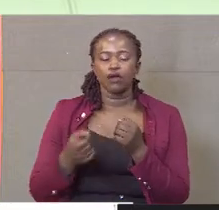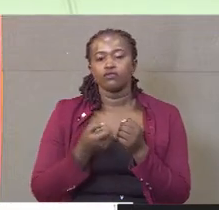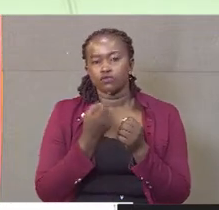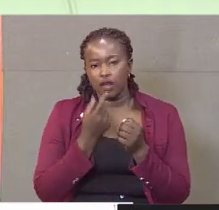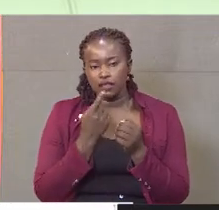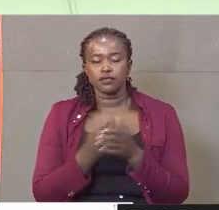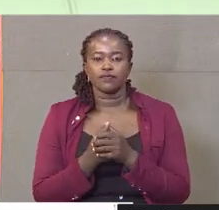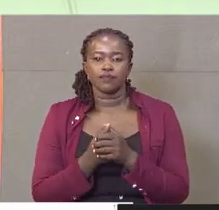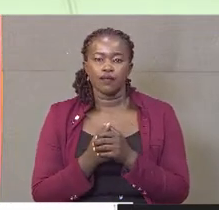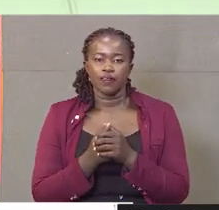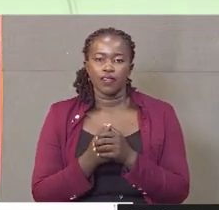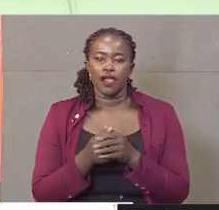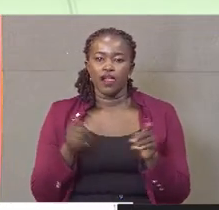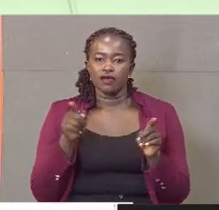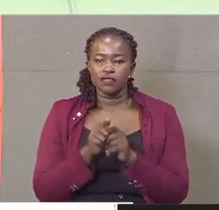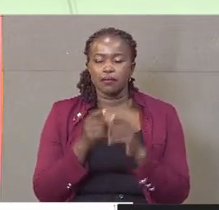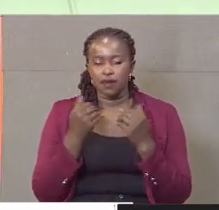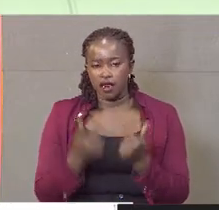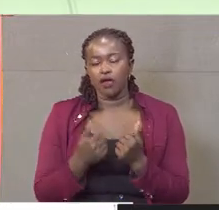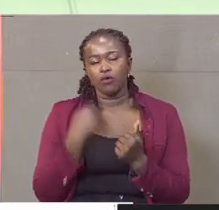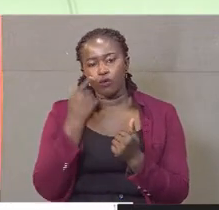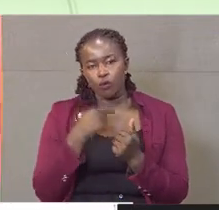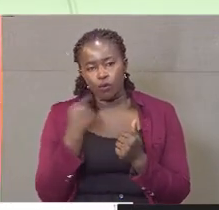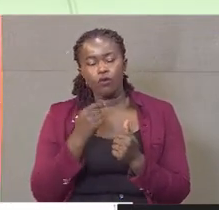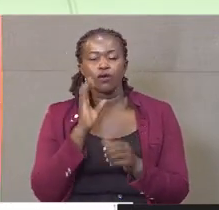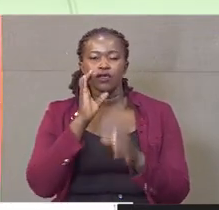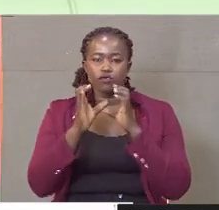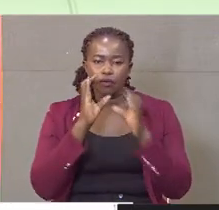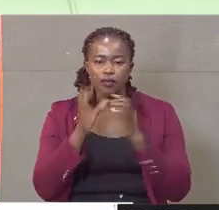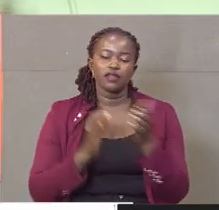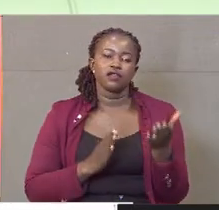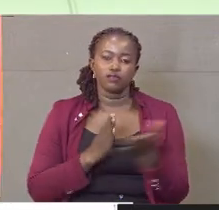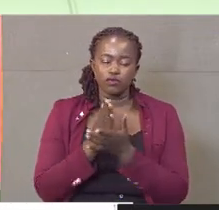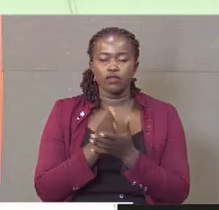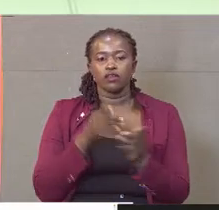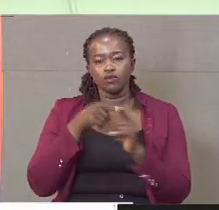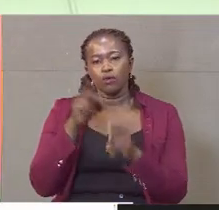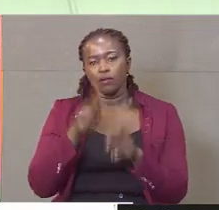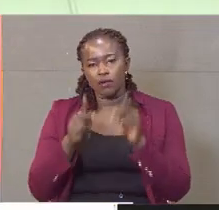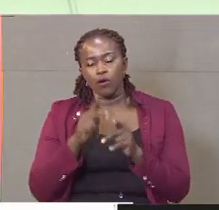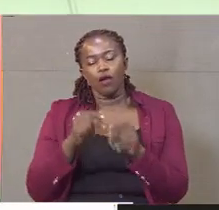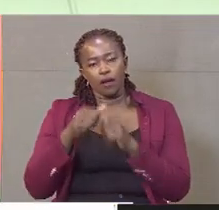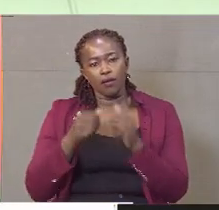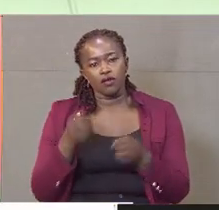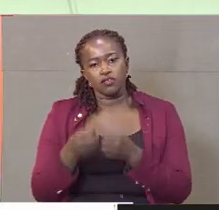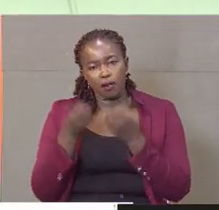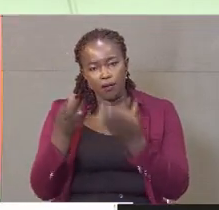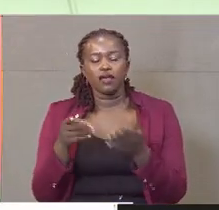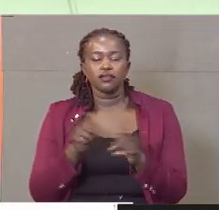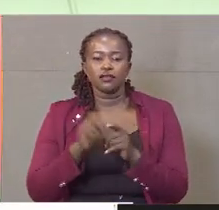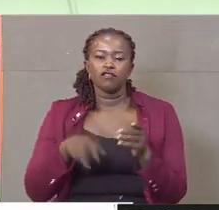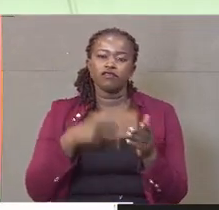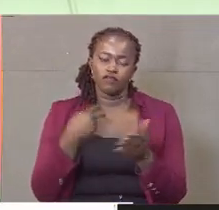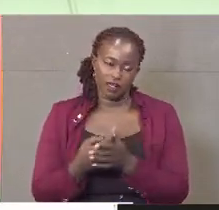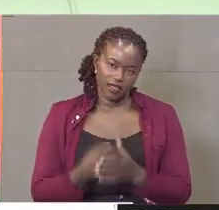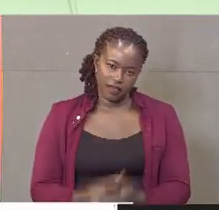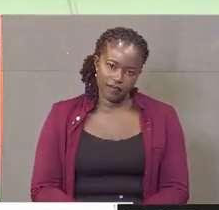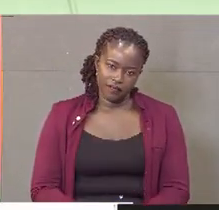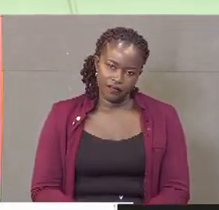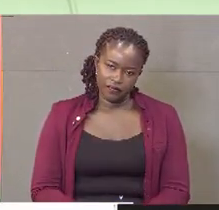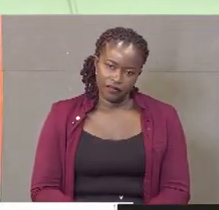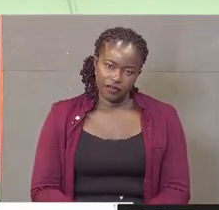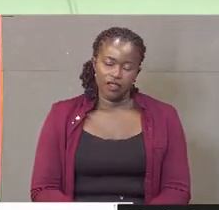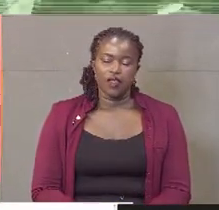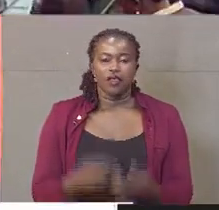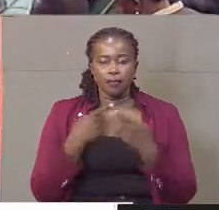And you see this mismatch. Who is really communicating the truth to citizens about supplies and the failure thereof? Thank you. But then there